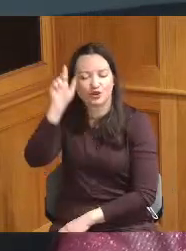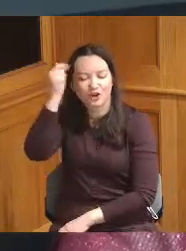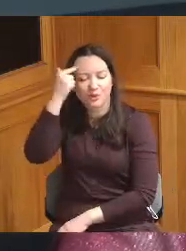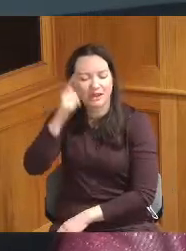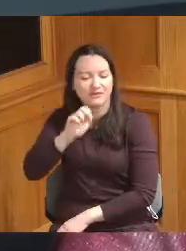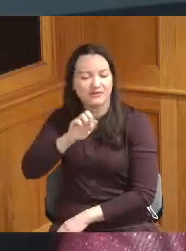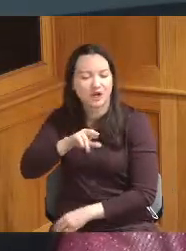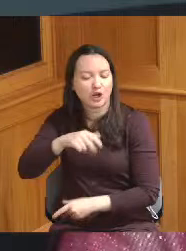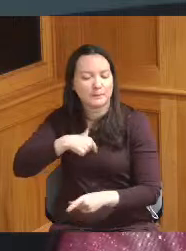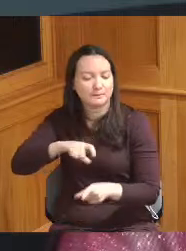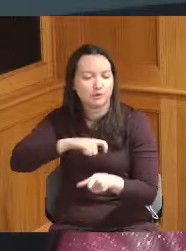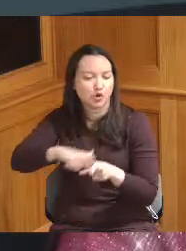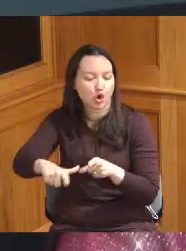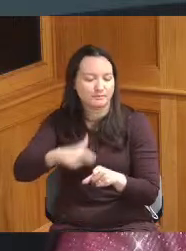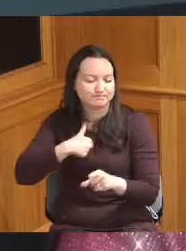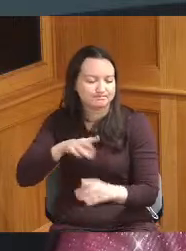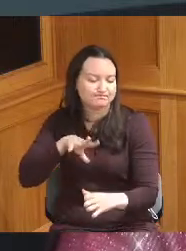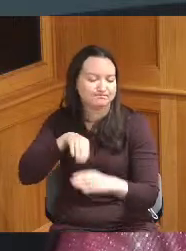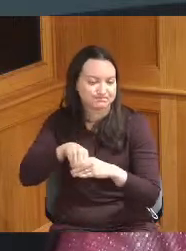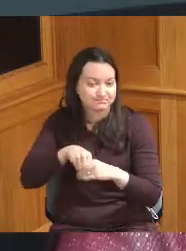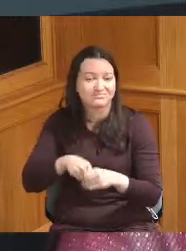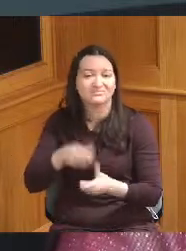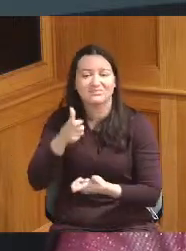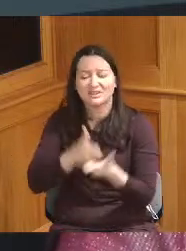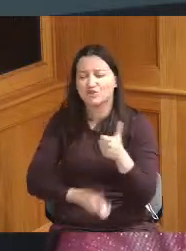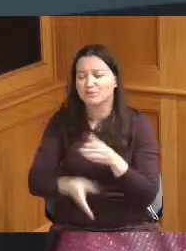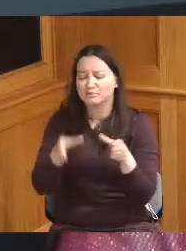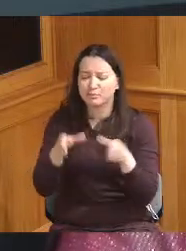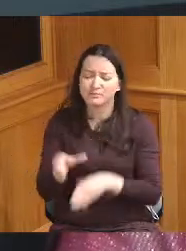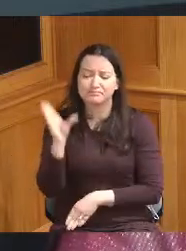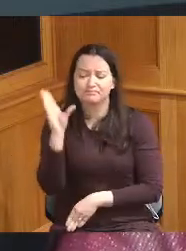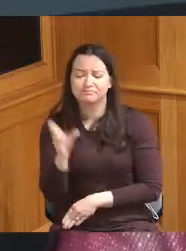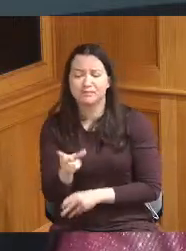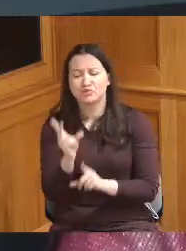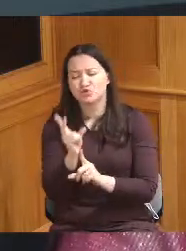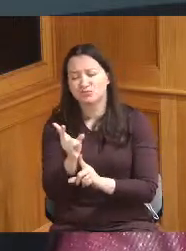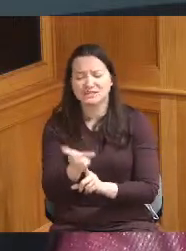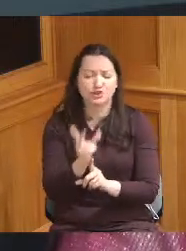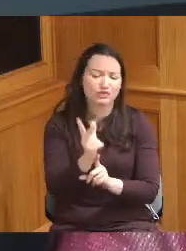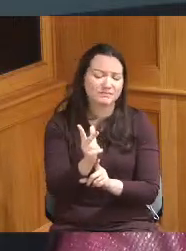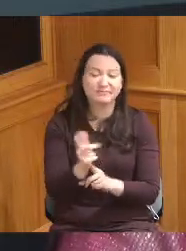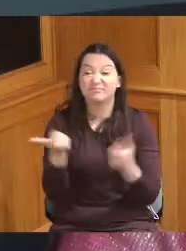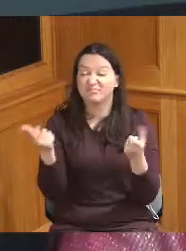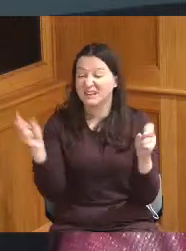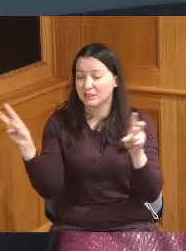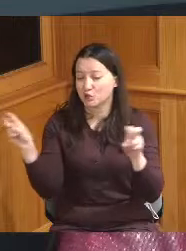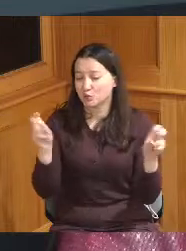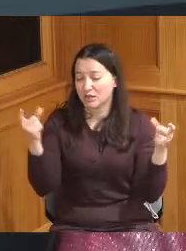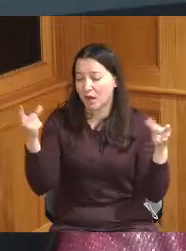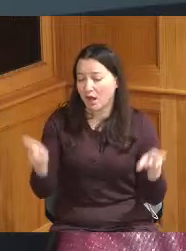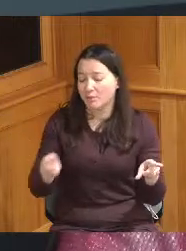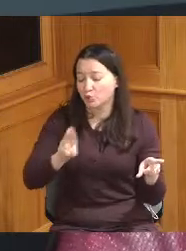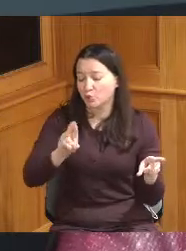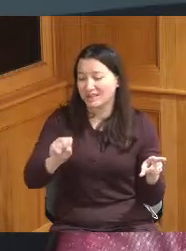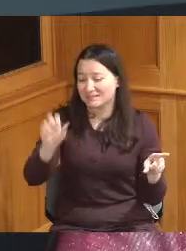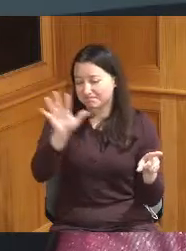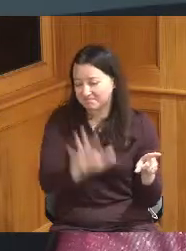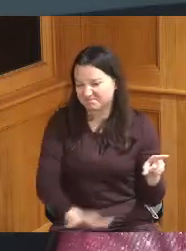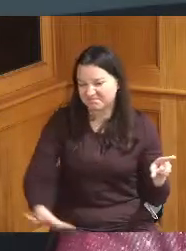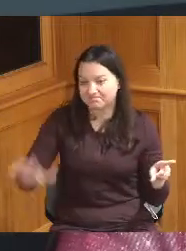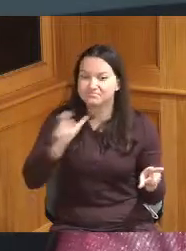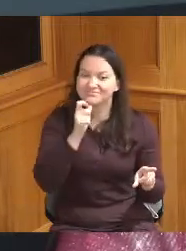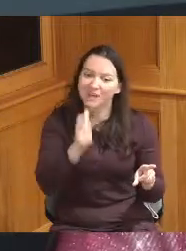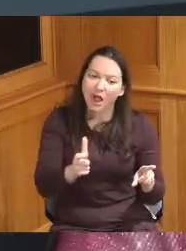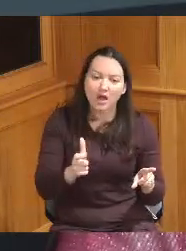I participate in. You know, each speaker speaks for about 2 to 3 minutes about major issues that are going on in the United States. Nothing